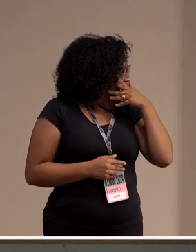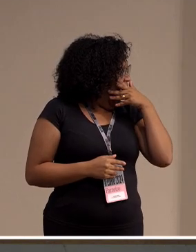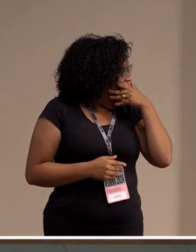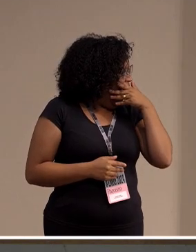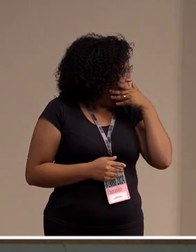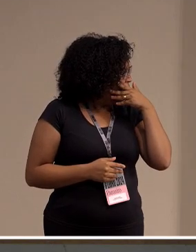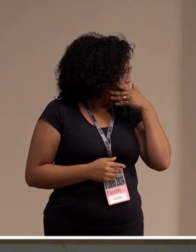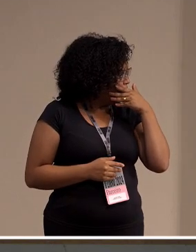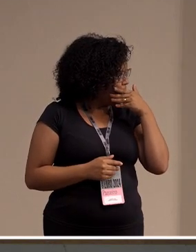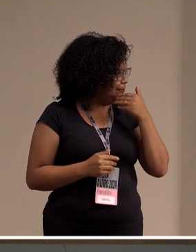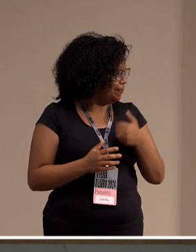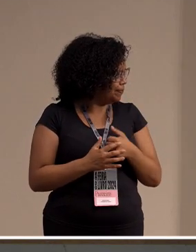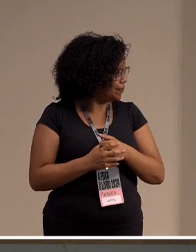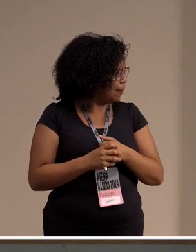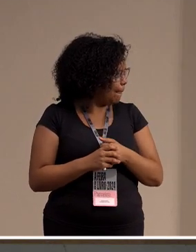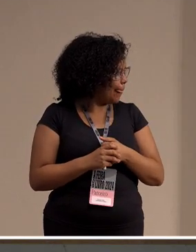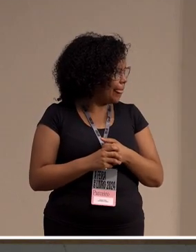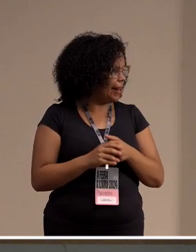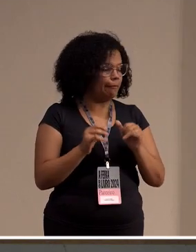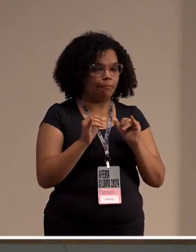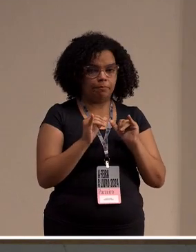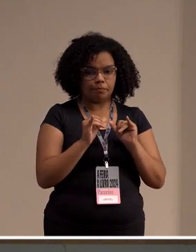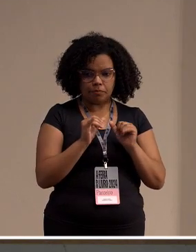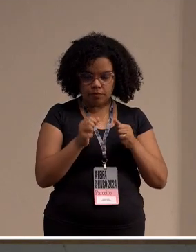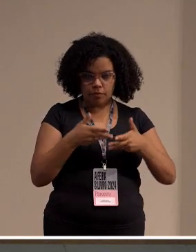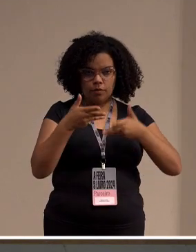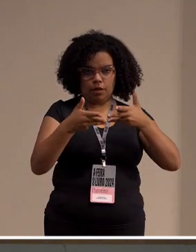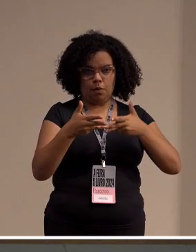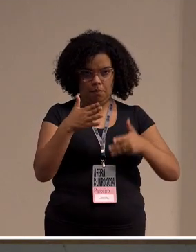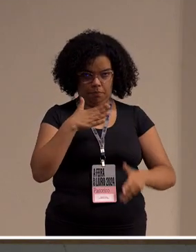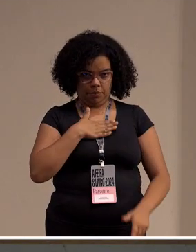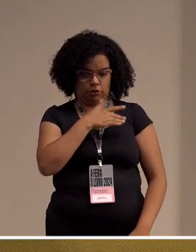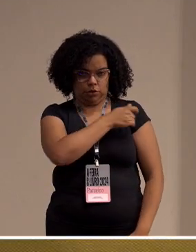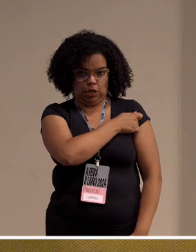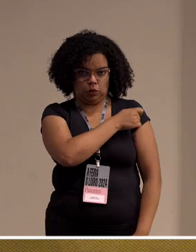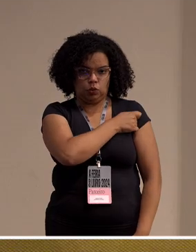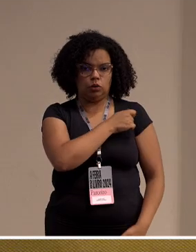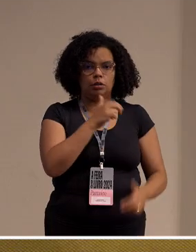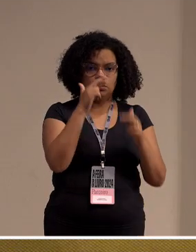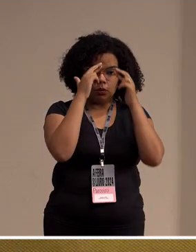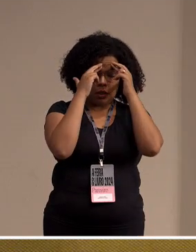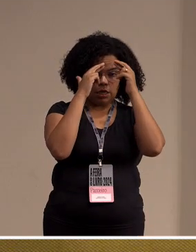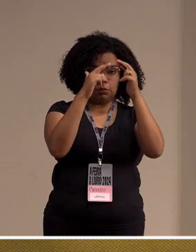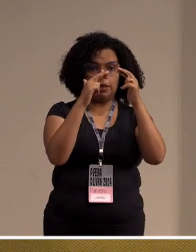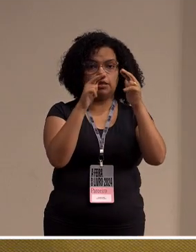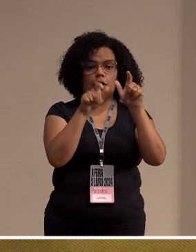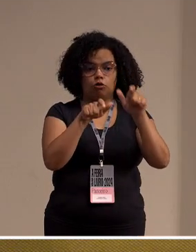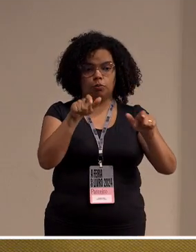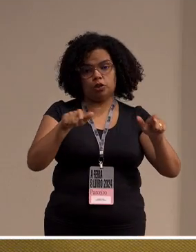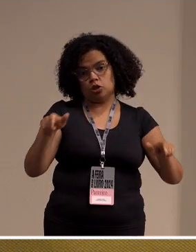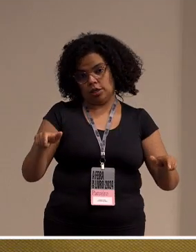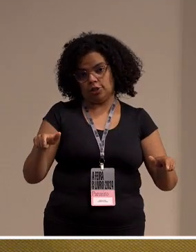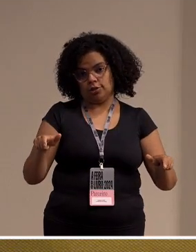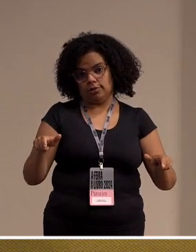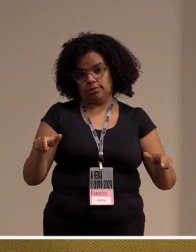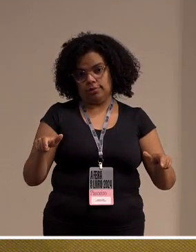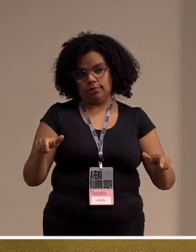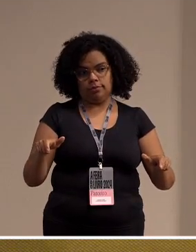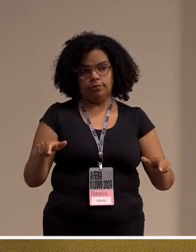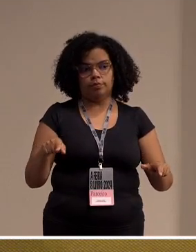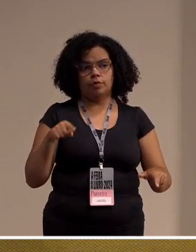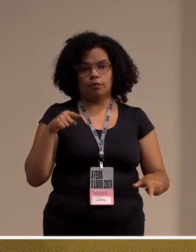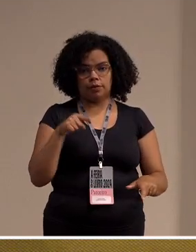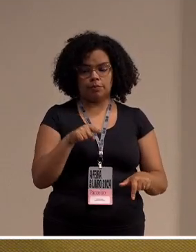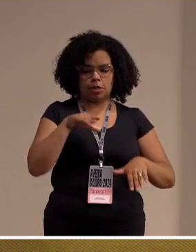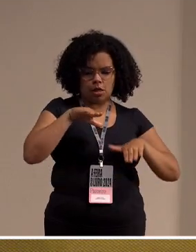I tell my students they have to be respectful of the characters, right? I mean, you have to be flexible, you have to be willing to